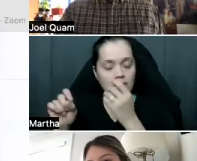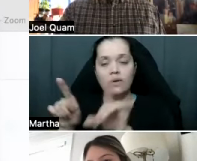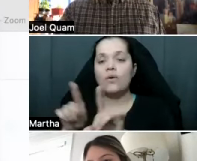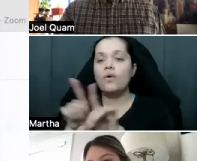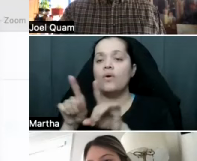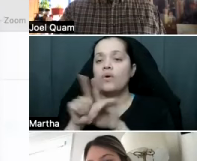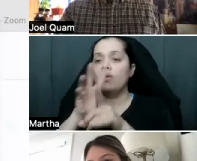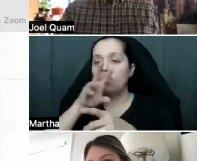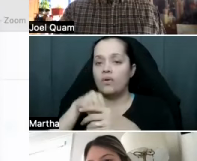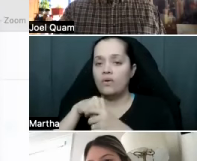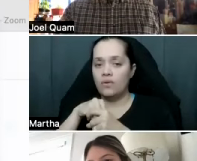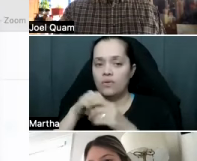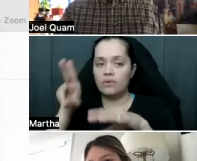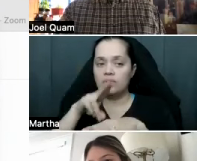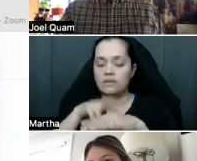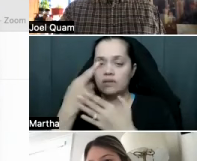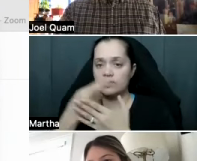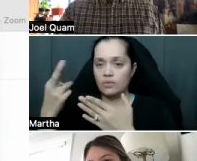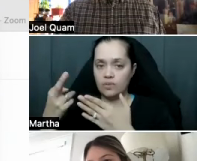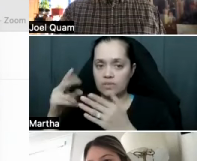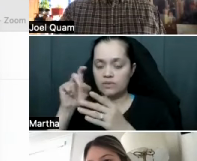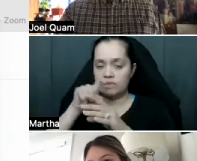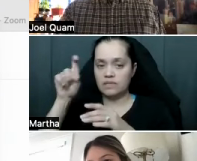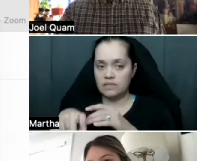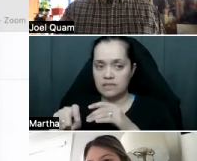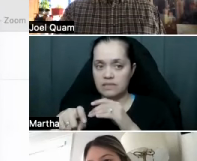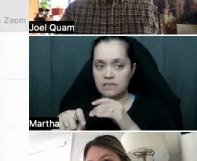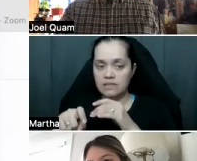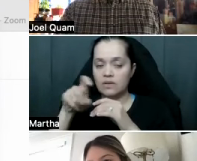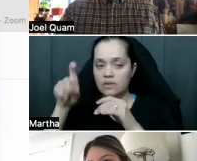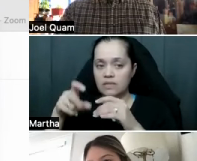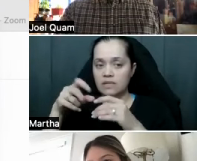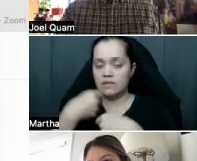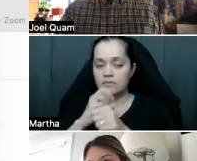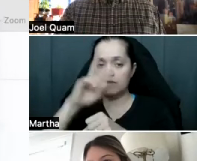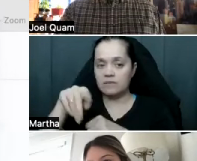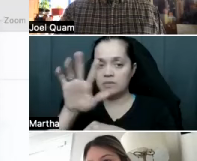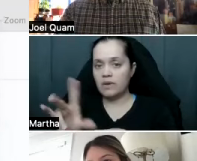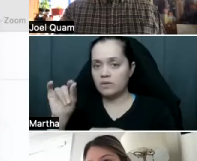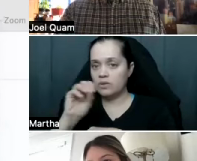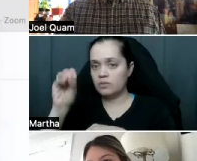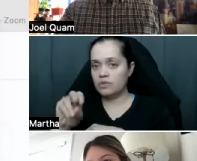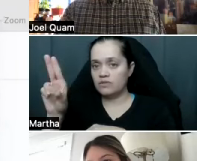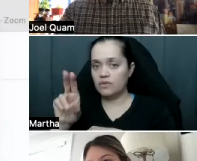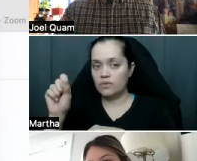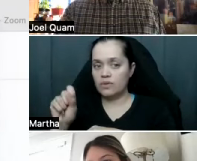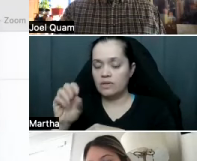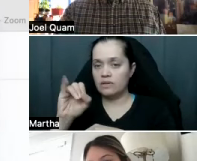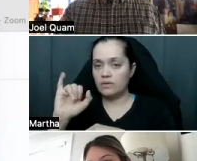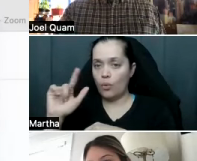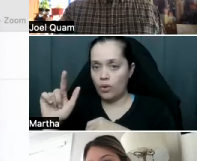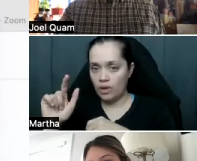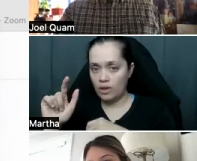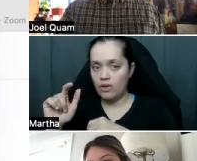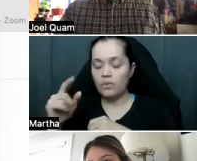also included the natural resources in Texas, which Texas makes up around 20% of the United States oil,